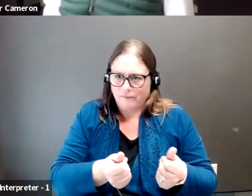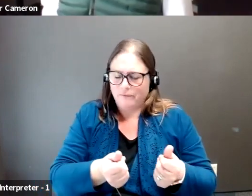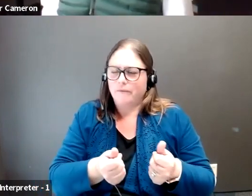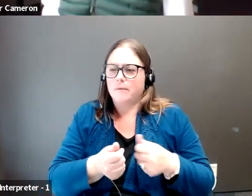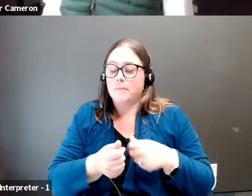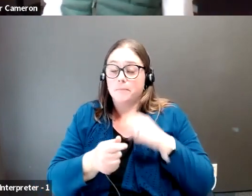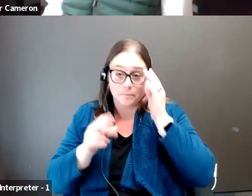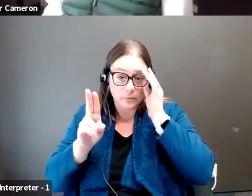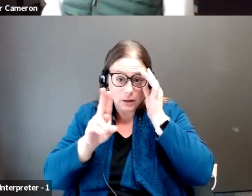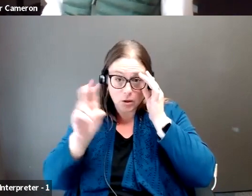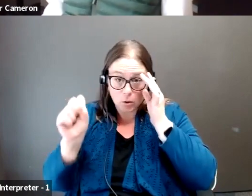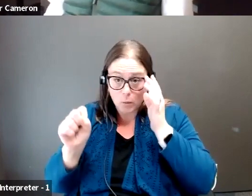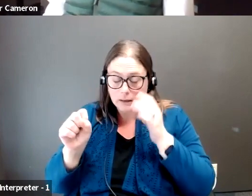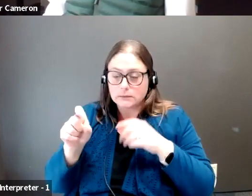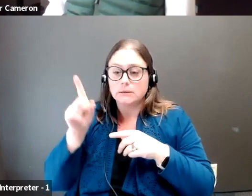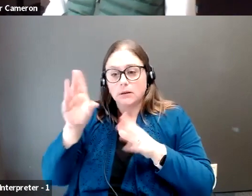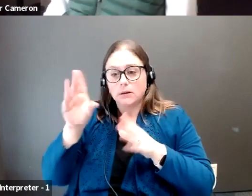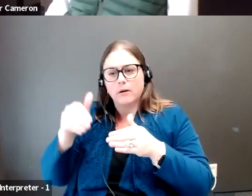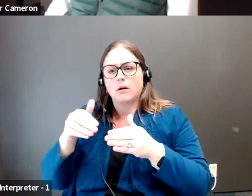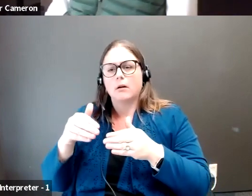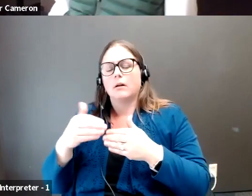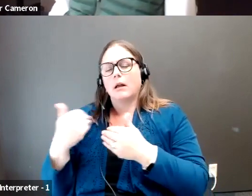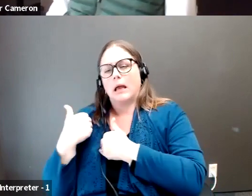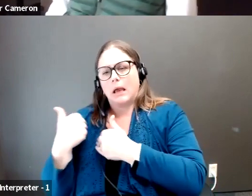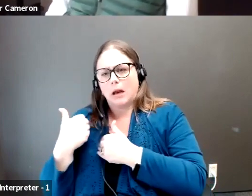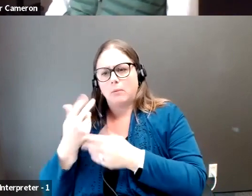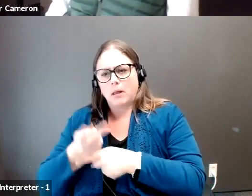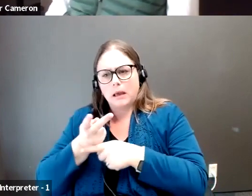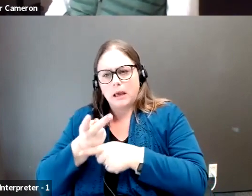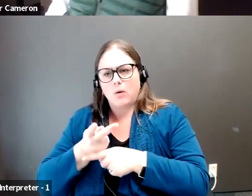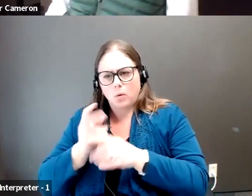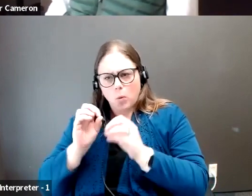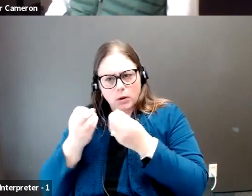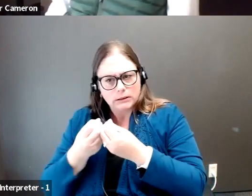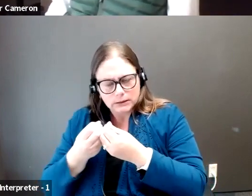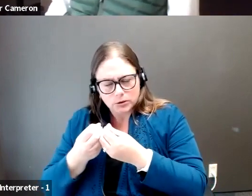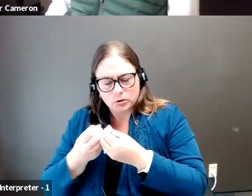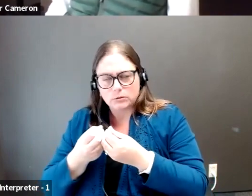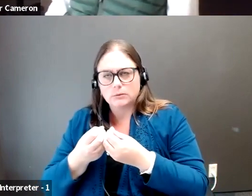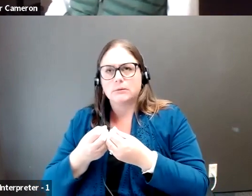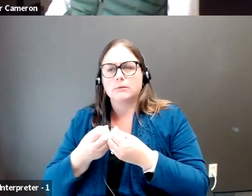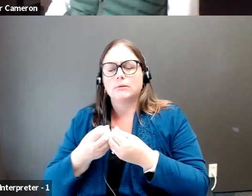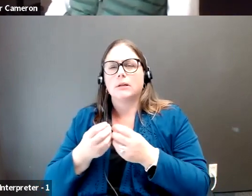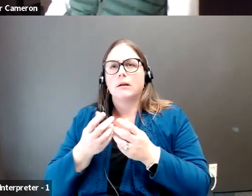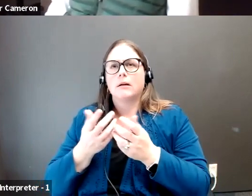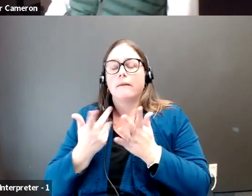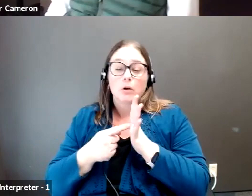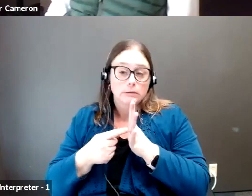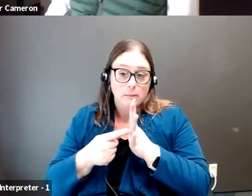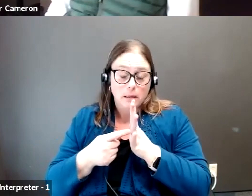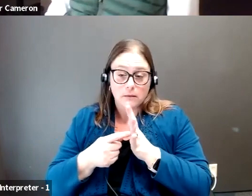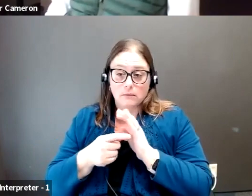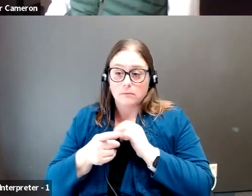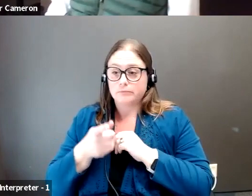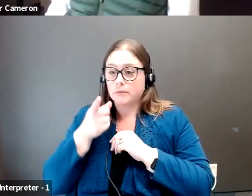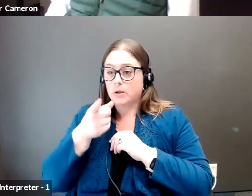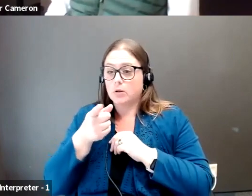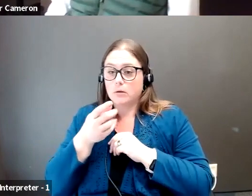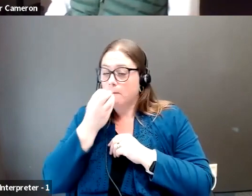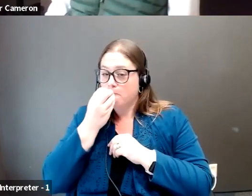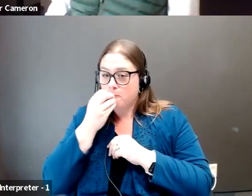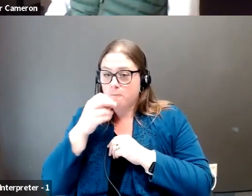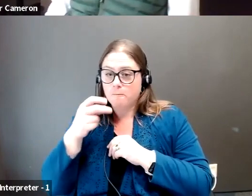are doing things around accountable care organizations in that space. So for instance, if you're in a food poor area and you